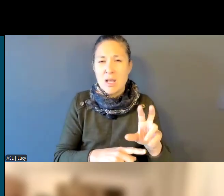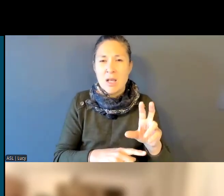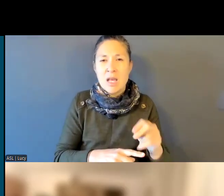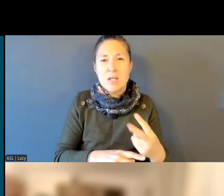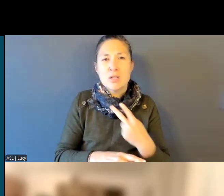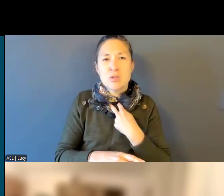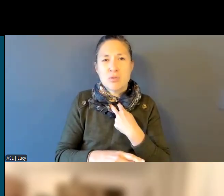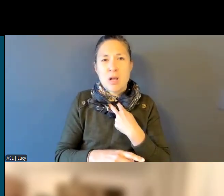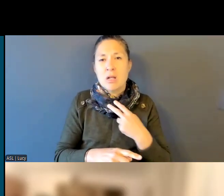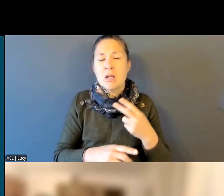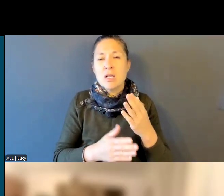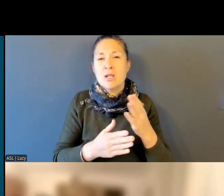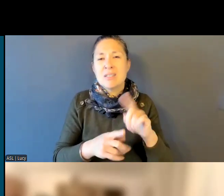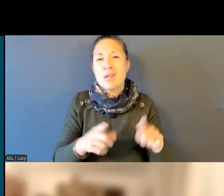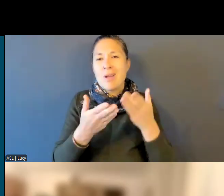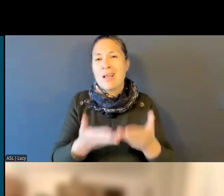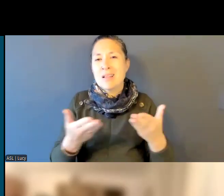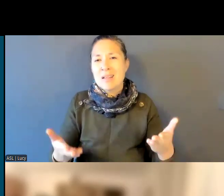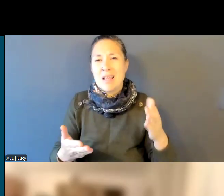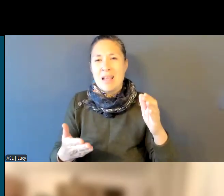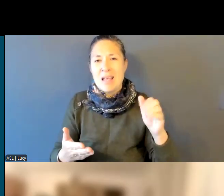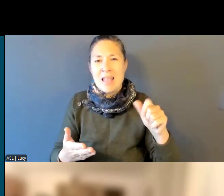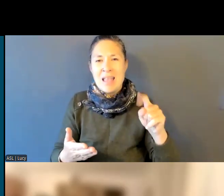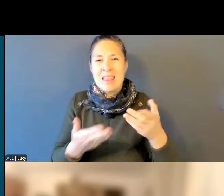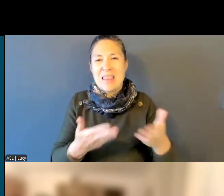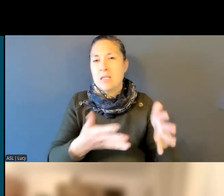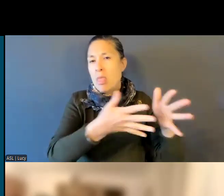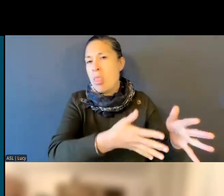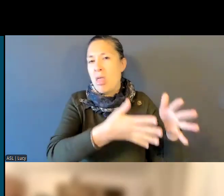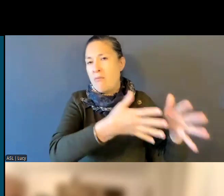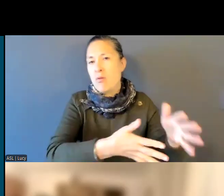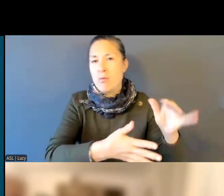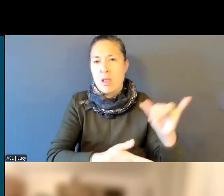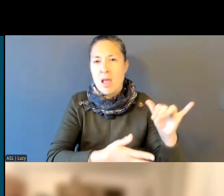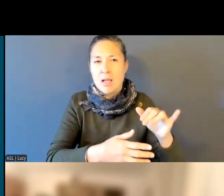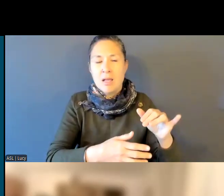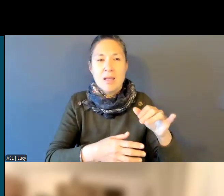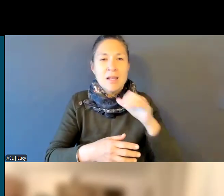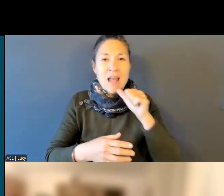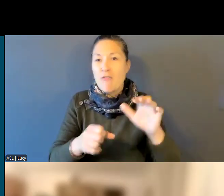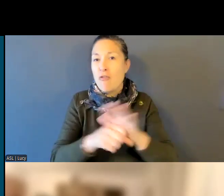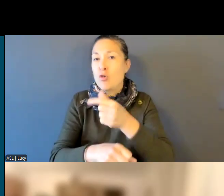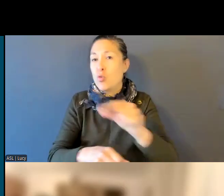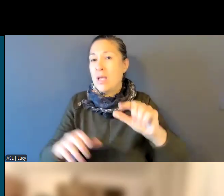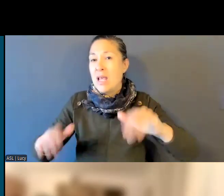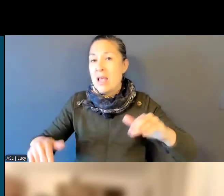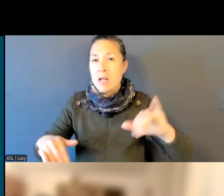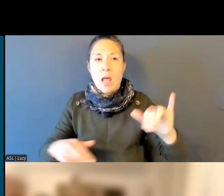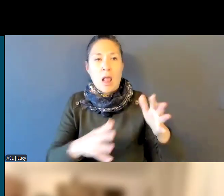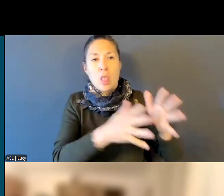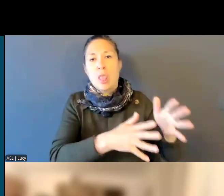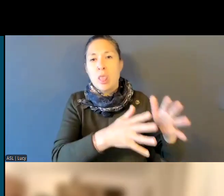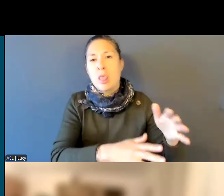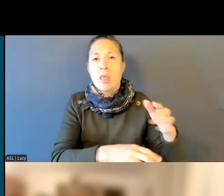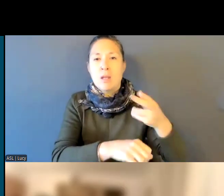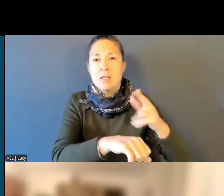that would be natural gas heating, and having the burden of carrying that